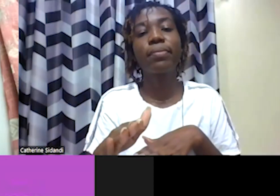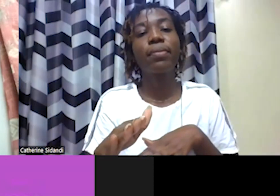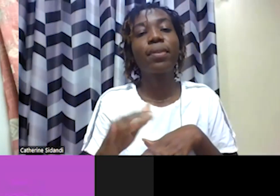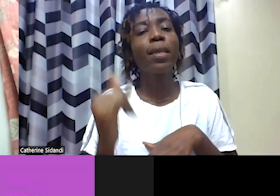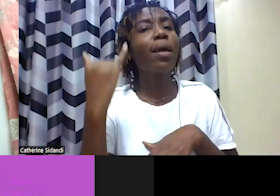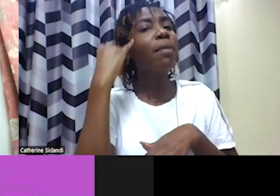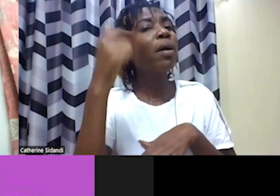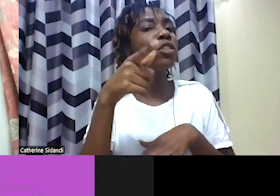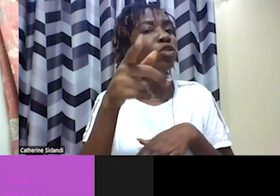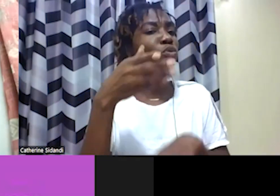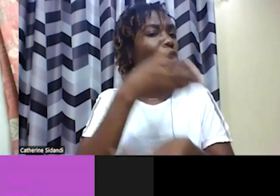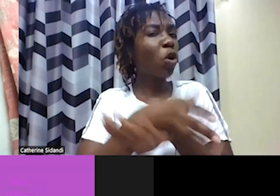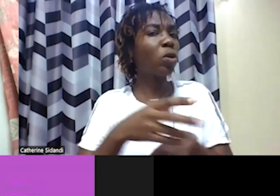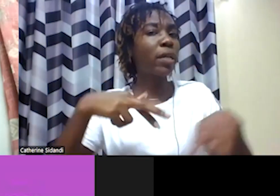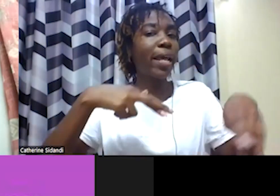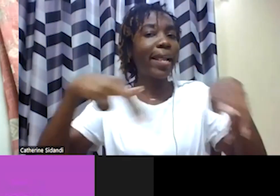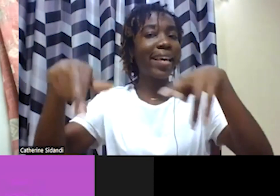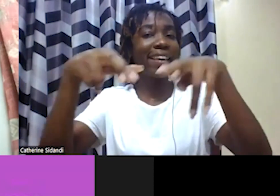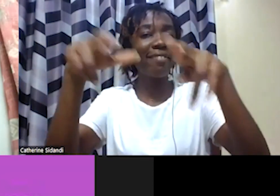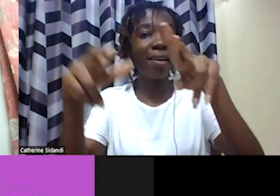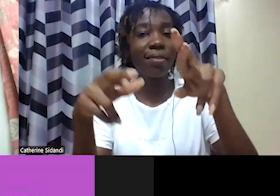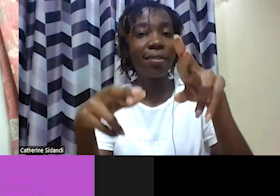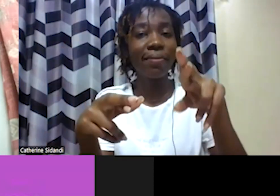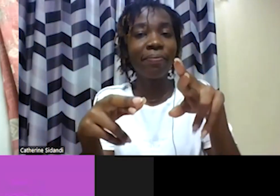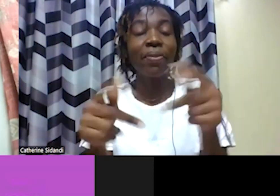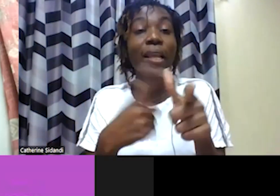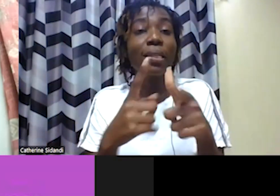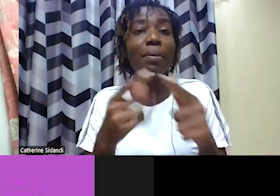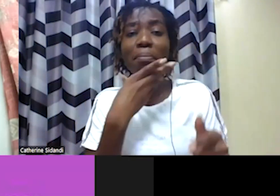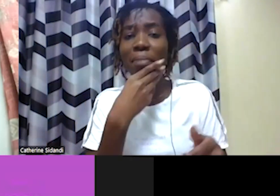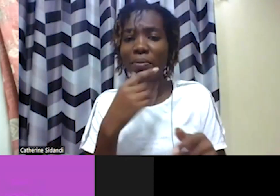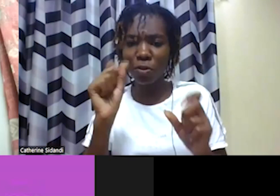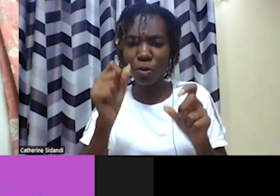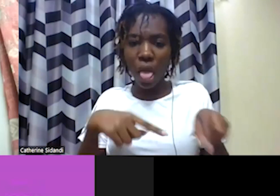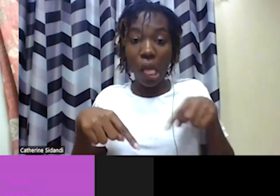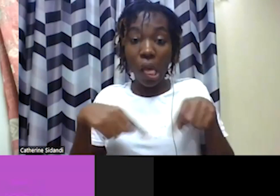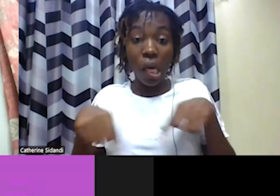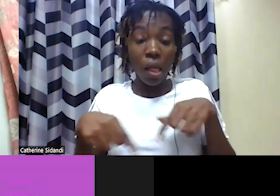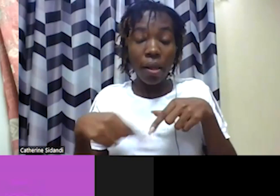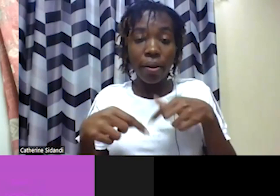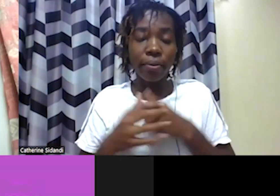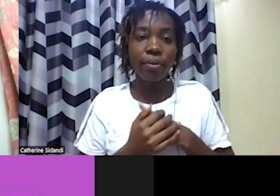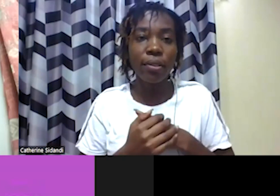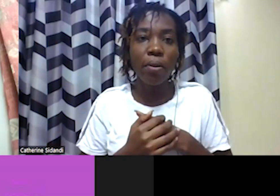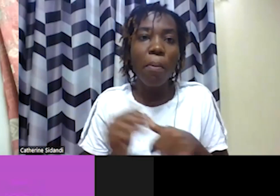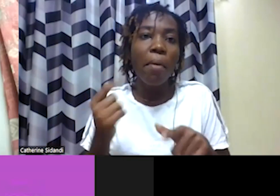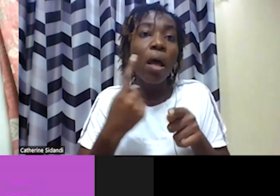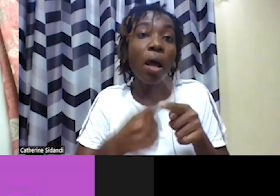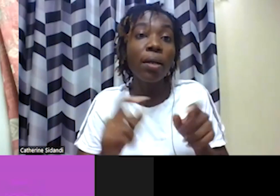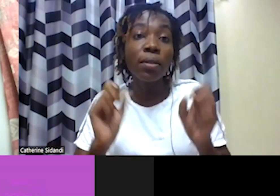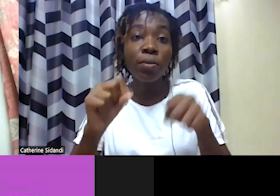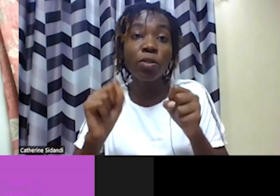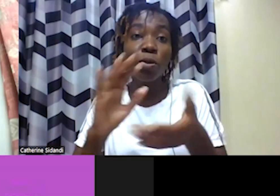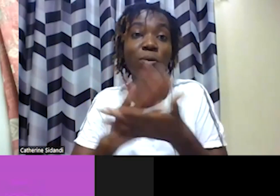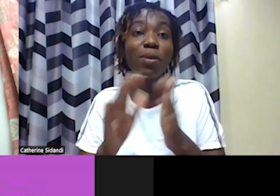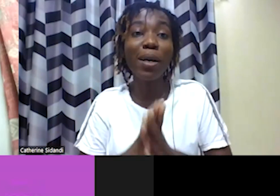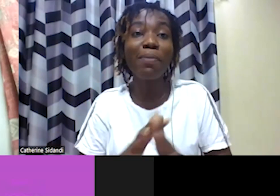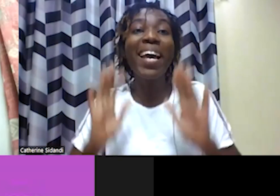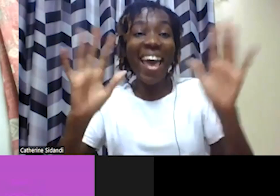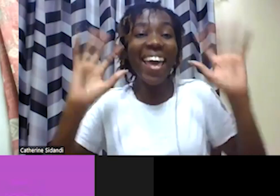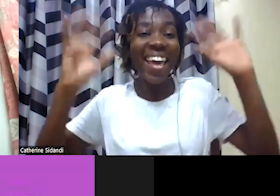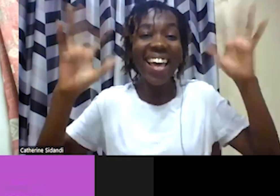Imagine you are crossing a river. A man will be afraid, but he can be a very good cheerleader.